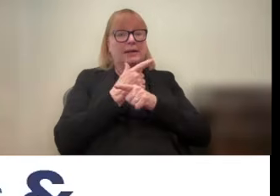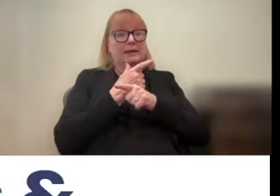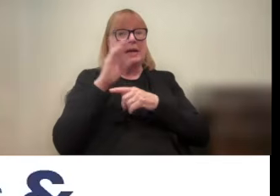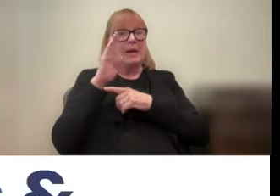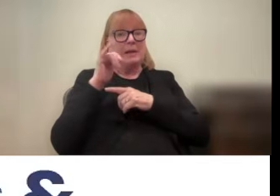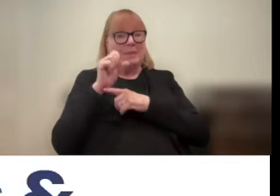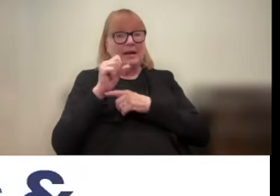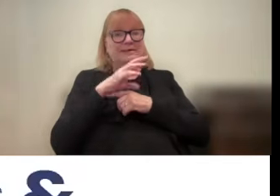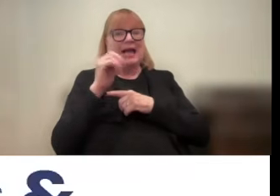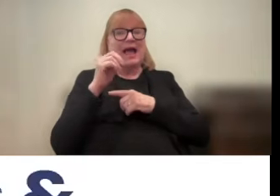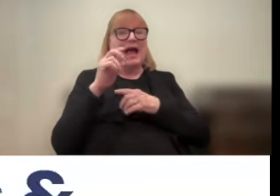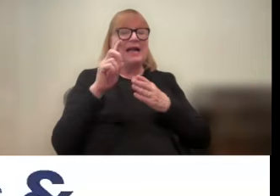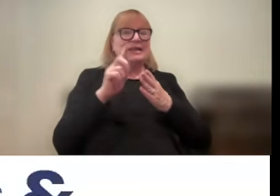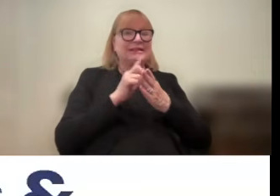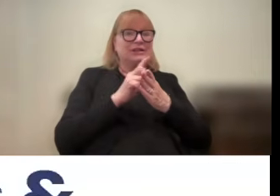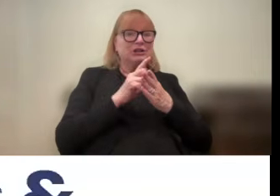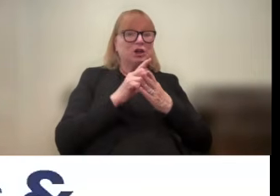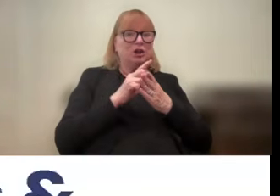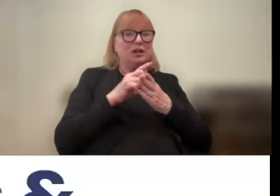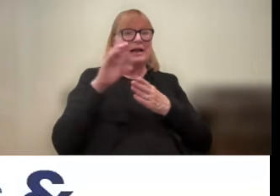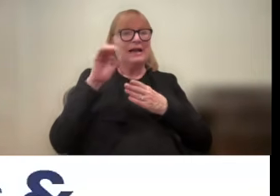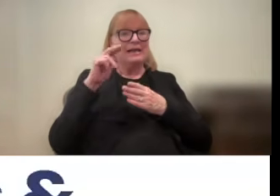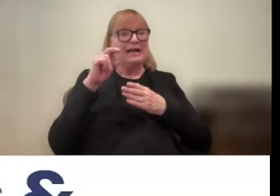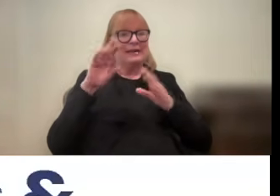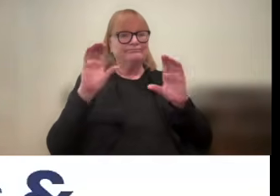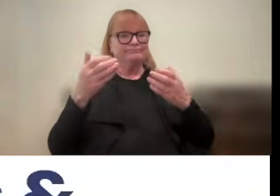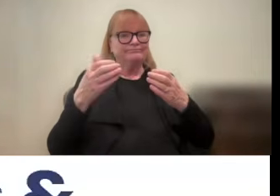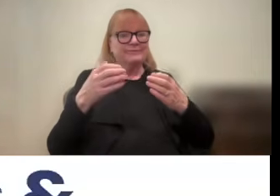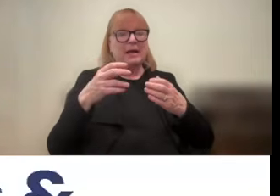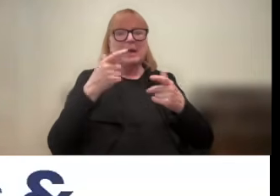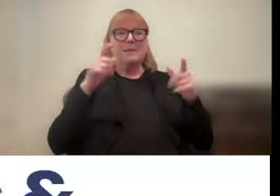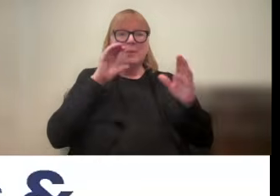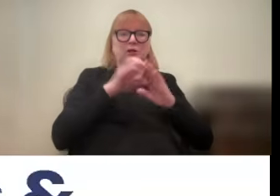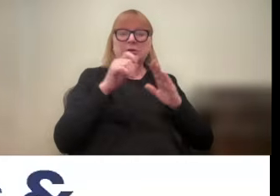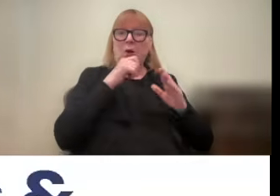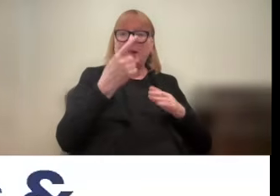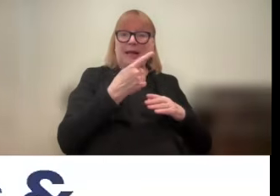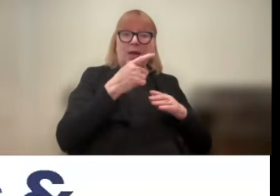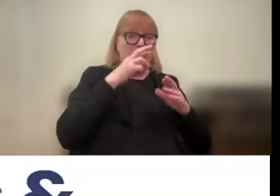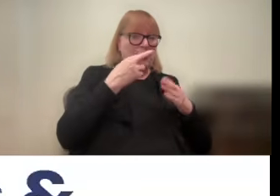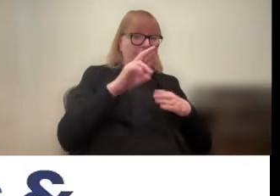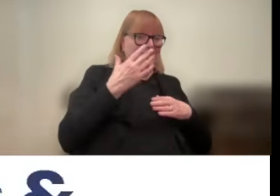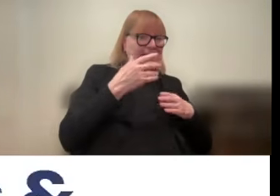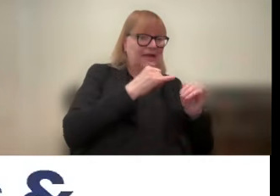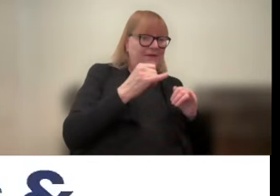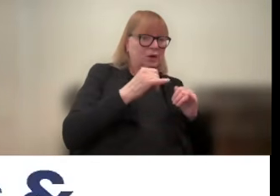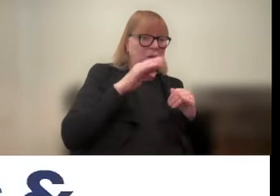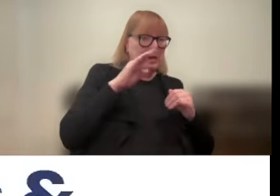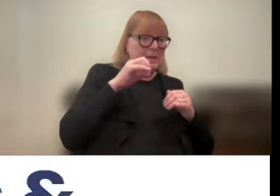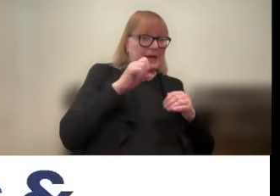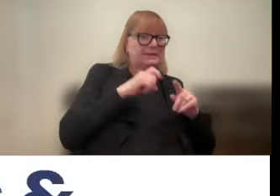and the digital canon. So we're gonna look at the bigger picture, how these systems don't just reflect individual biases, but can